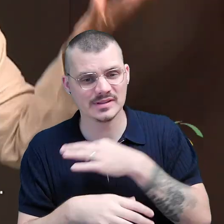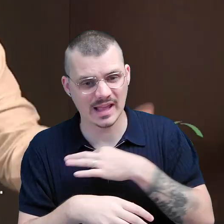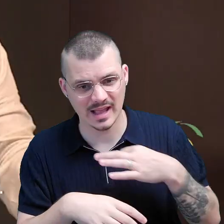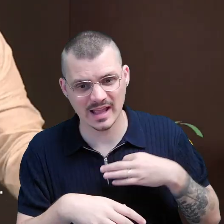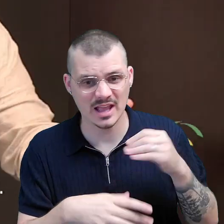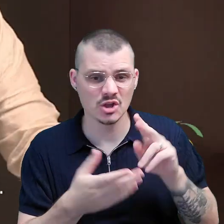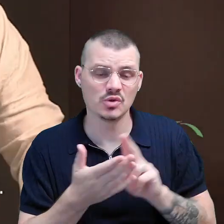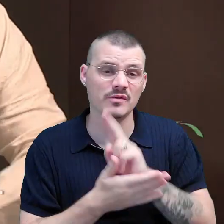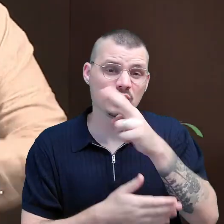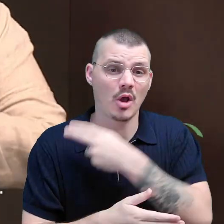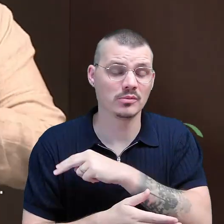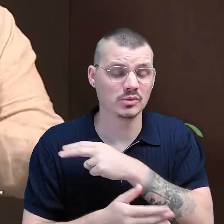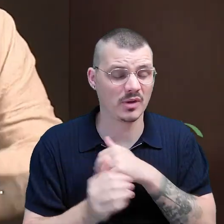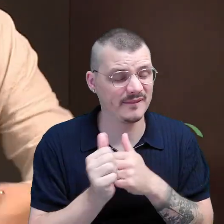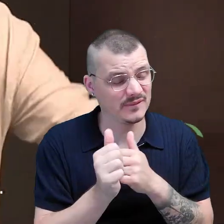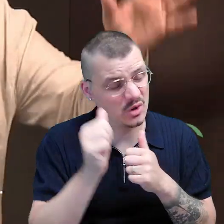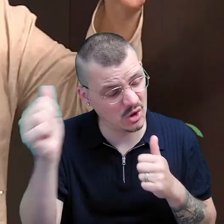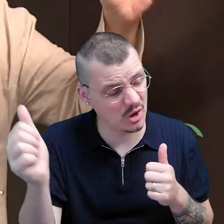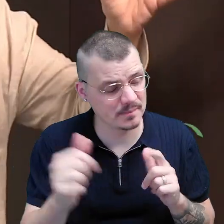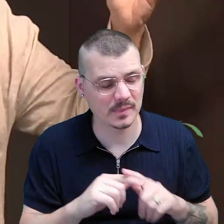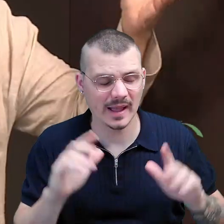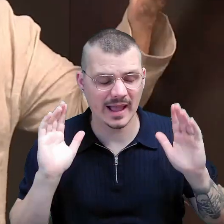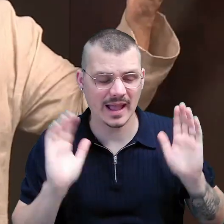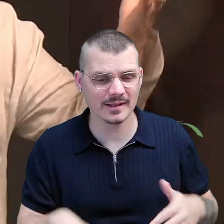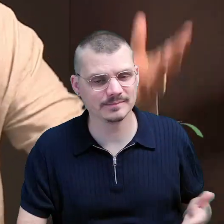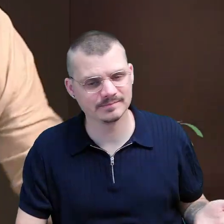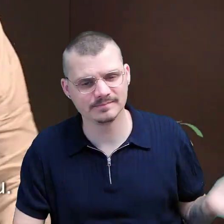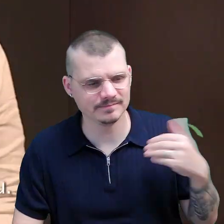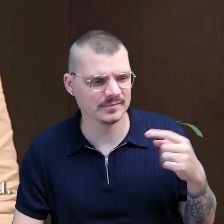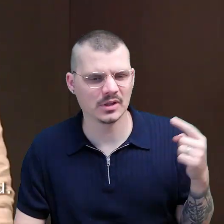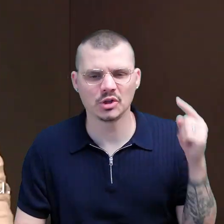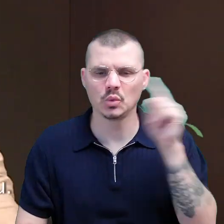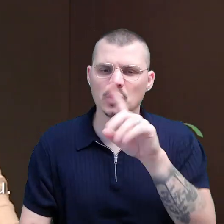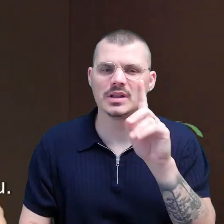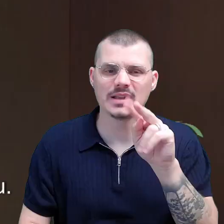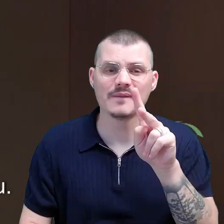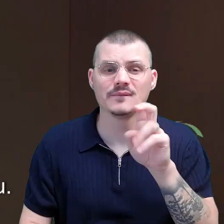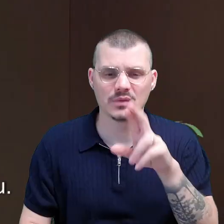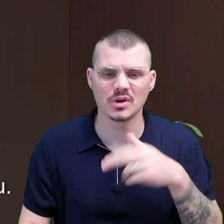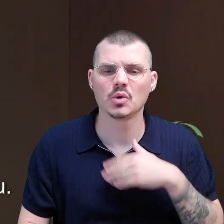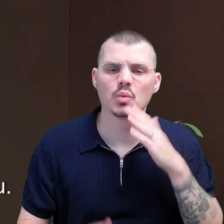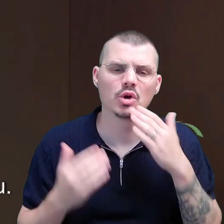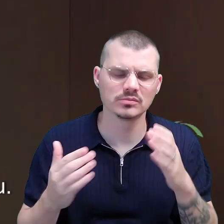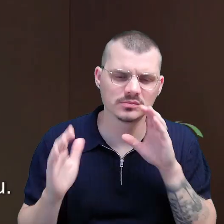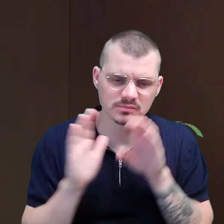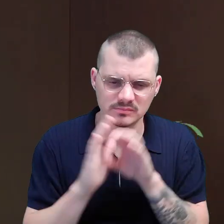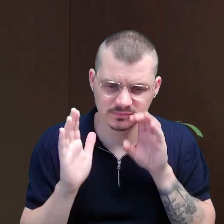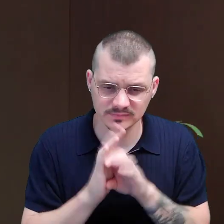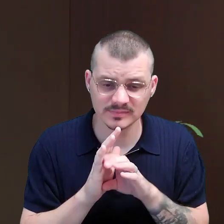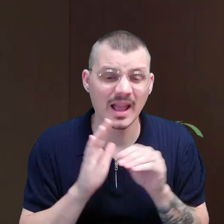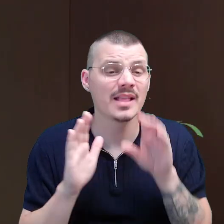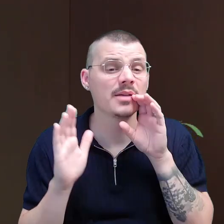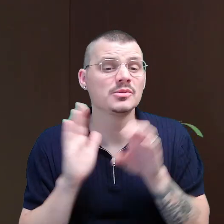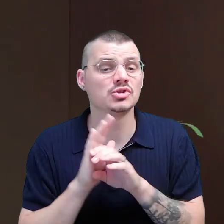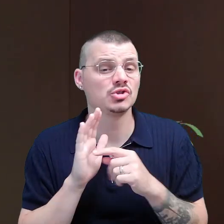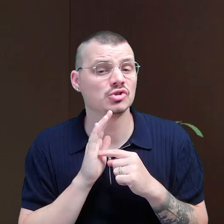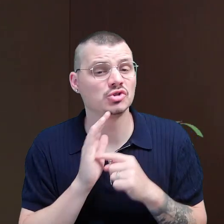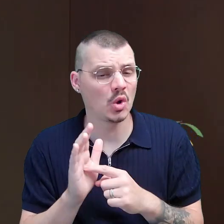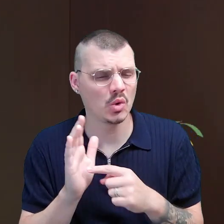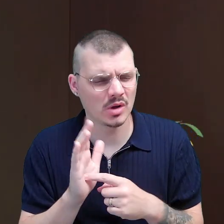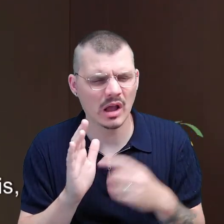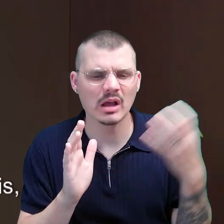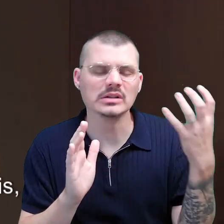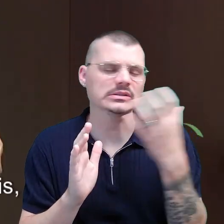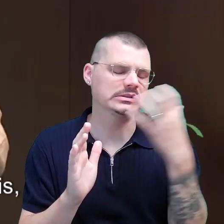and University Hospital was way far away, but all right. Come to Denver and we will image you. And the imaging